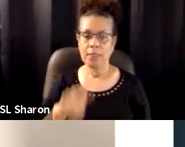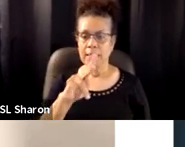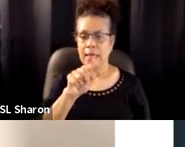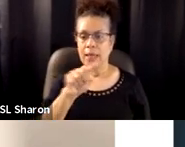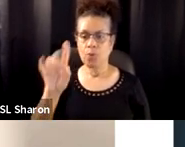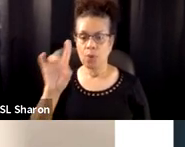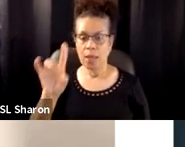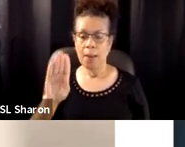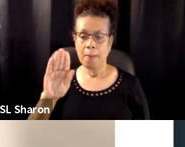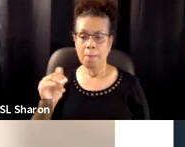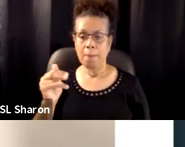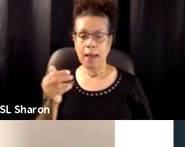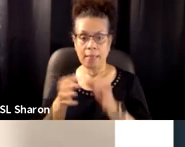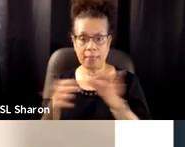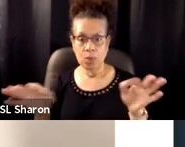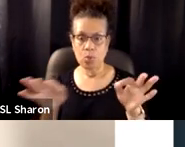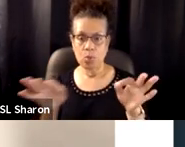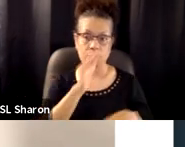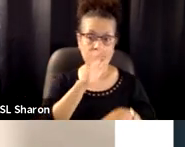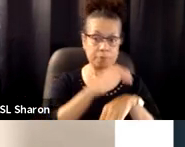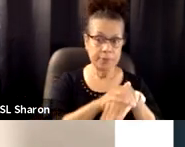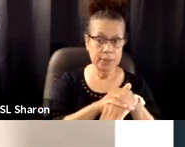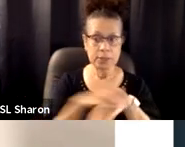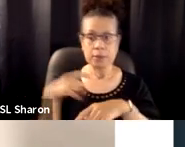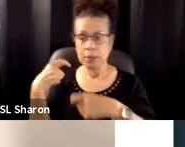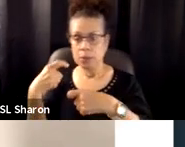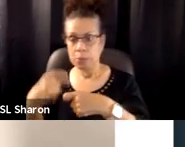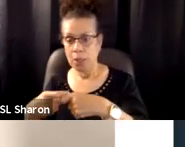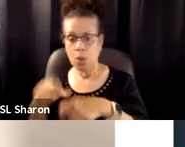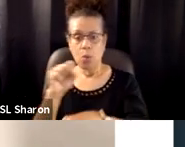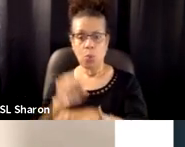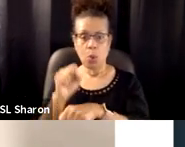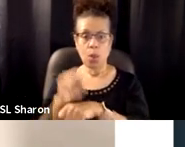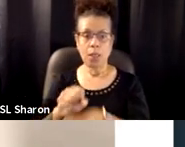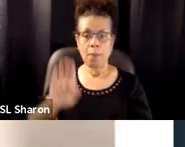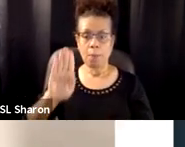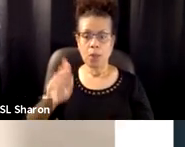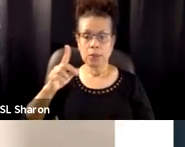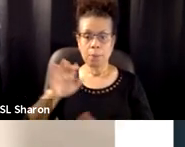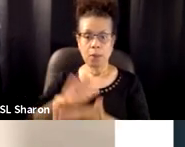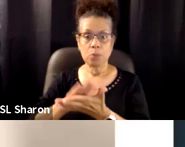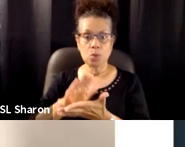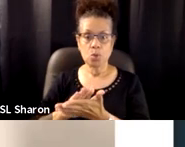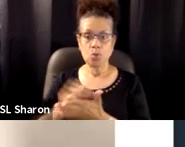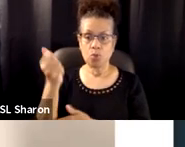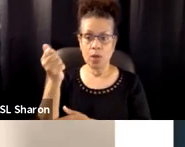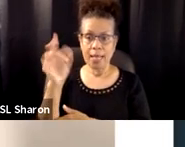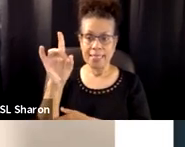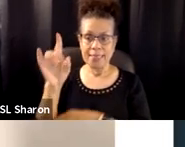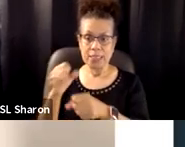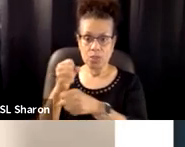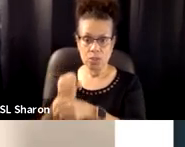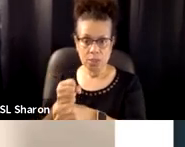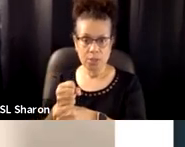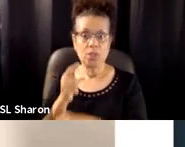speaking both english and spanish she has worked in the boston public schools for 18 years and she has had